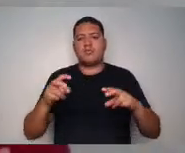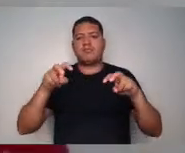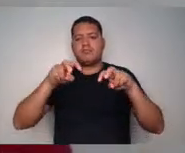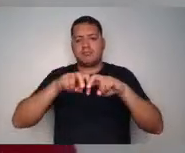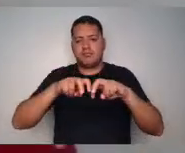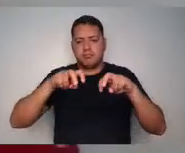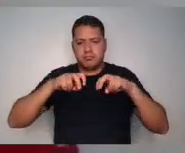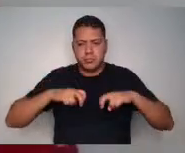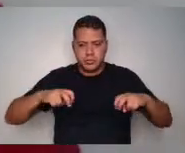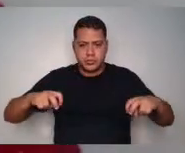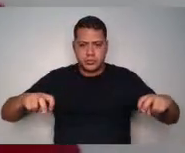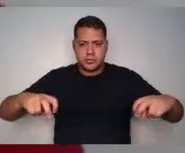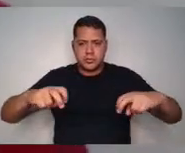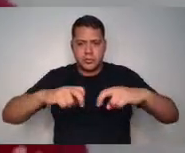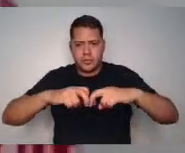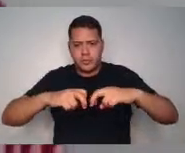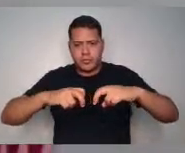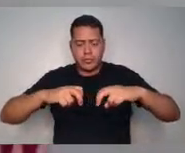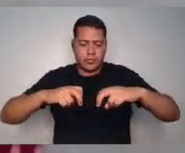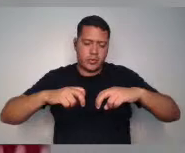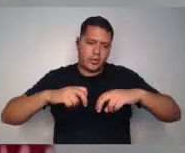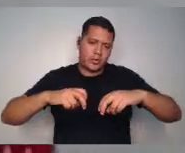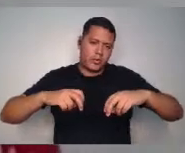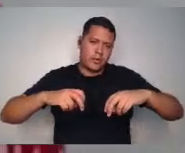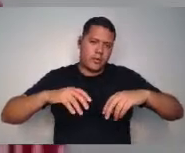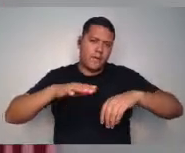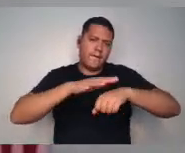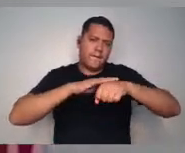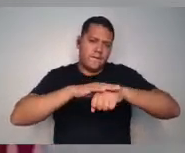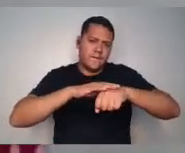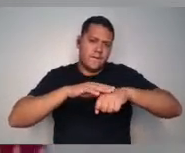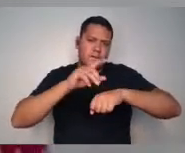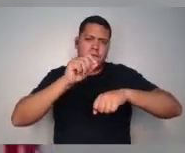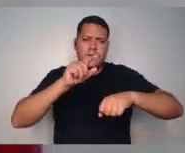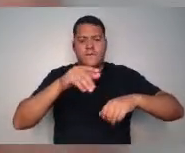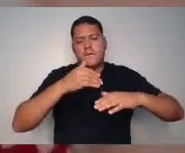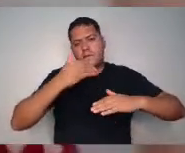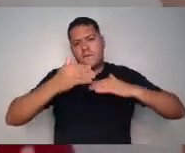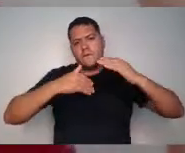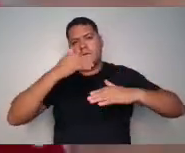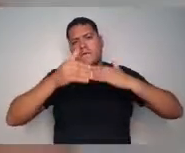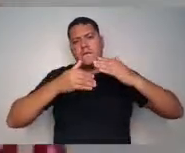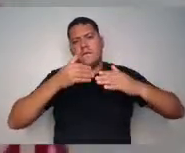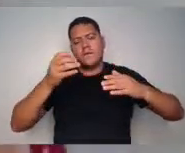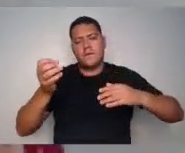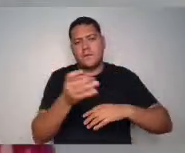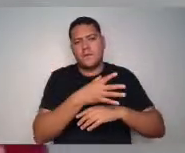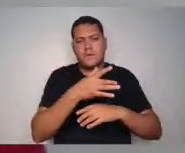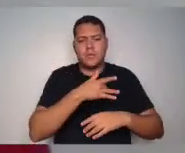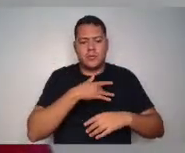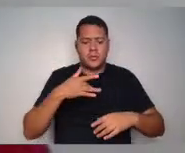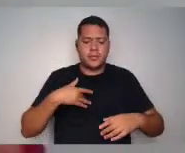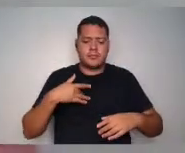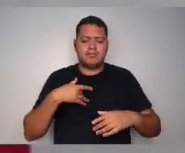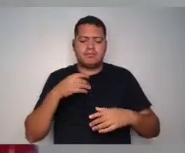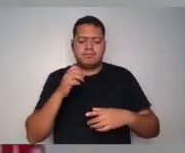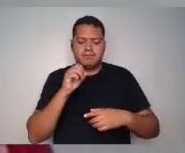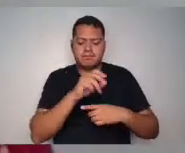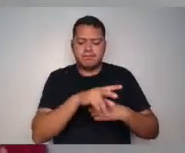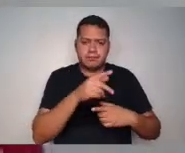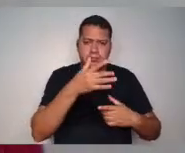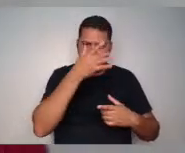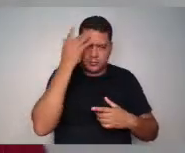countries around Europe, people would sit down and discuss the consequences of the technological innovation, what